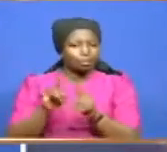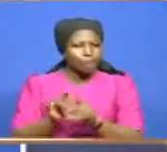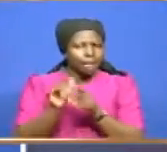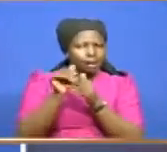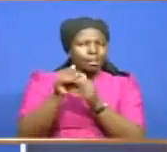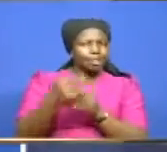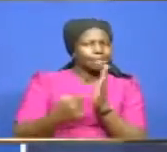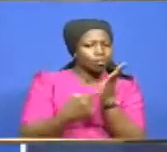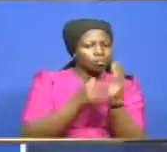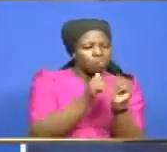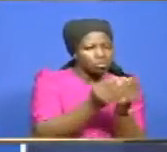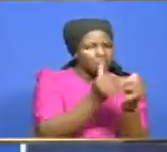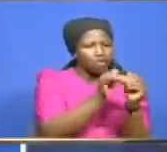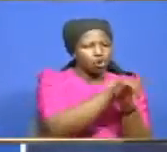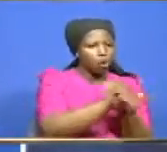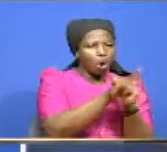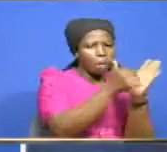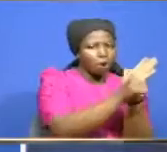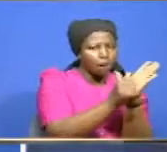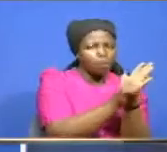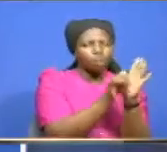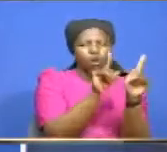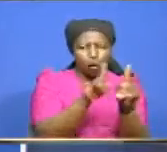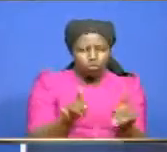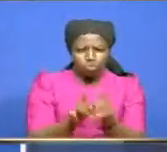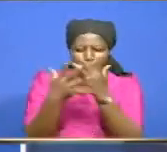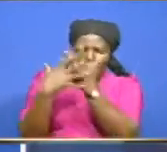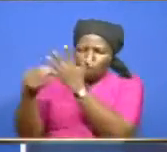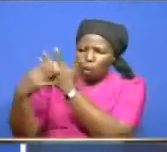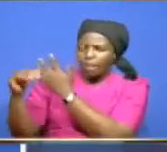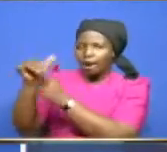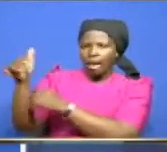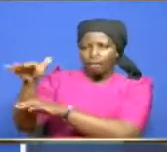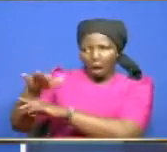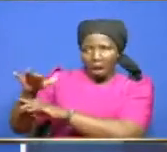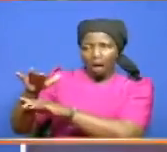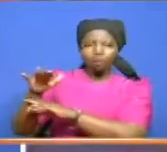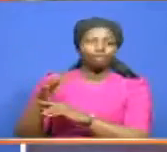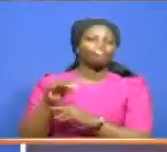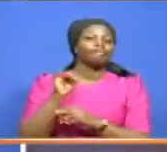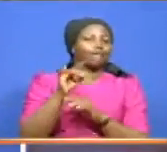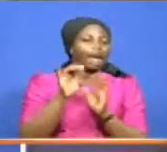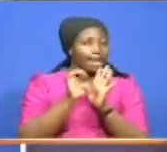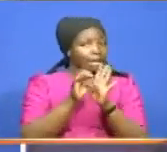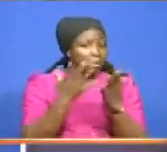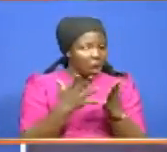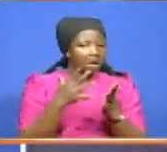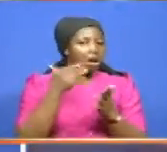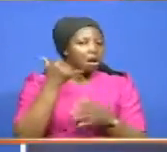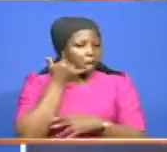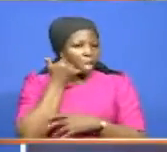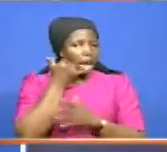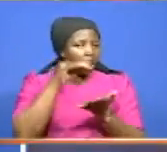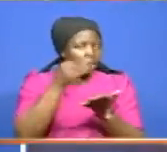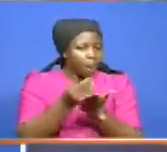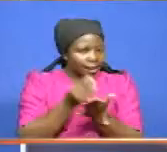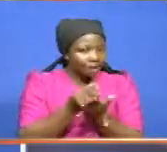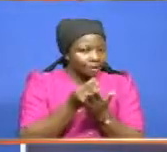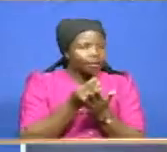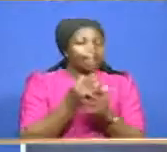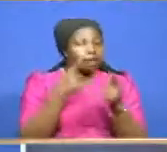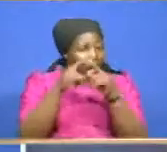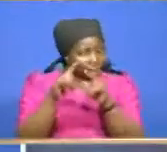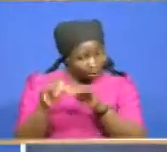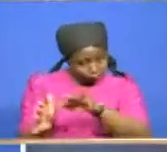only solve local problems but are also replicated elsewhere. An example is the mobile money. However, when it comes to